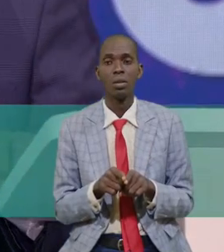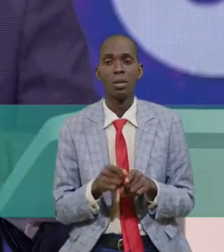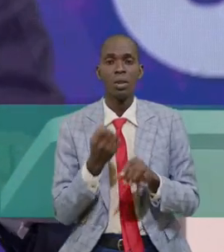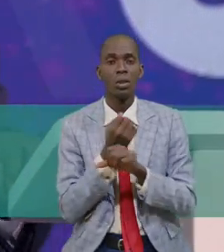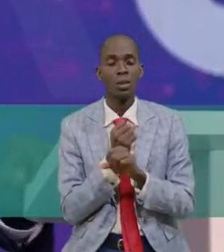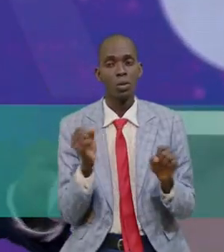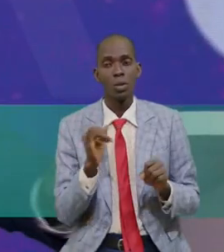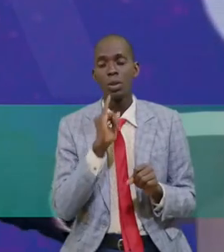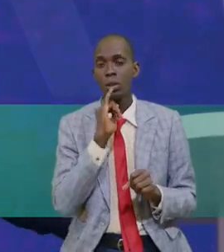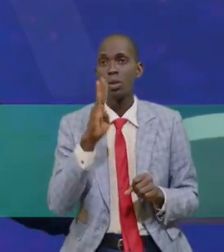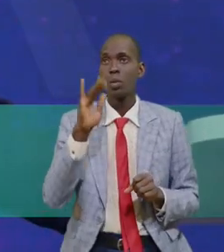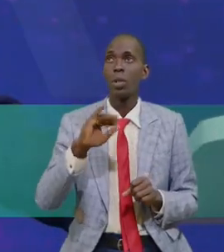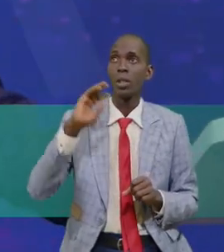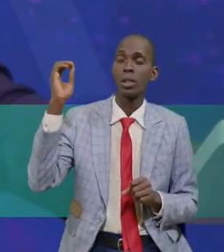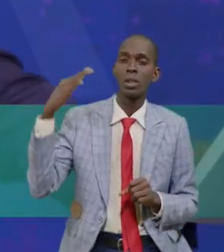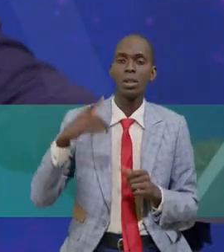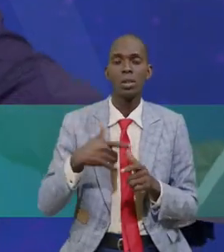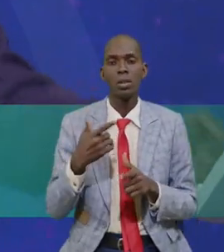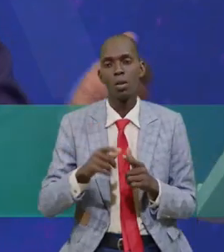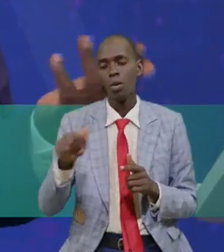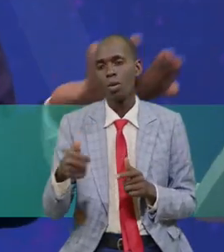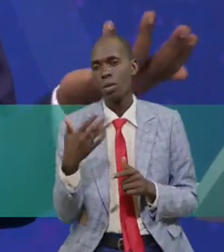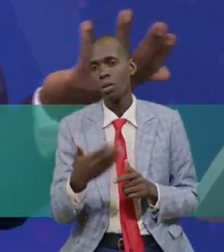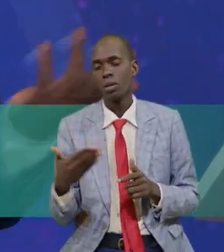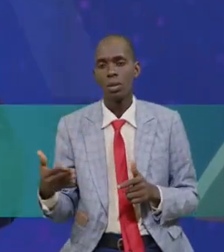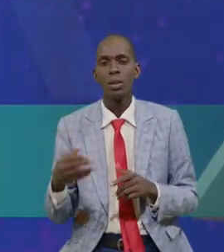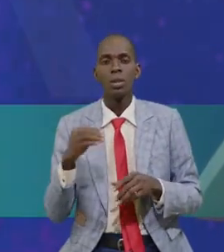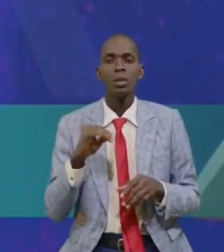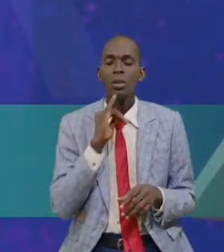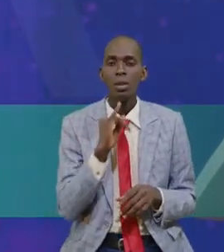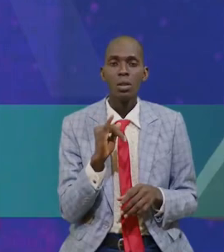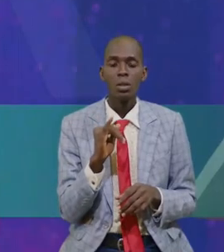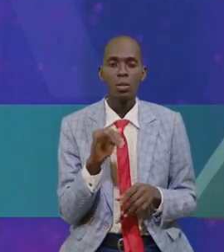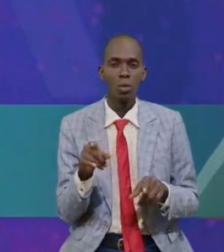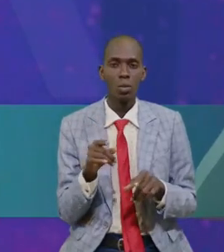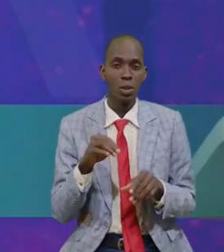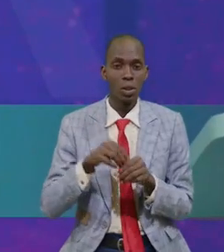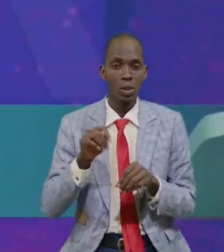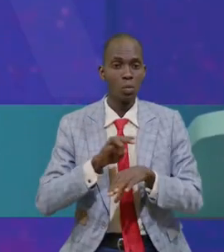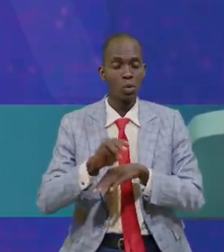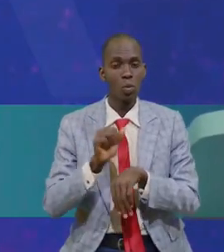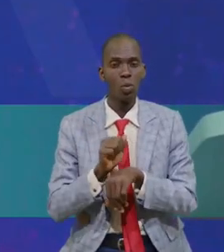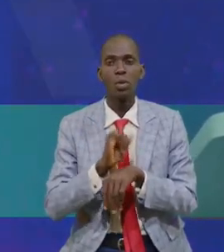The rest of our lives in the ministry is also by grace. By grace.